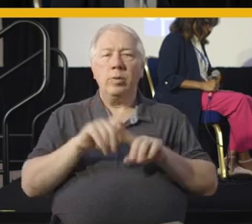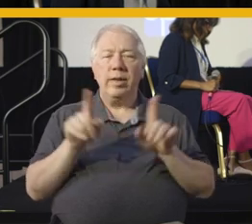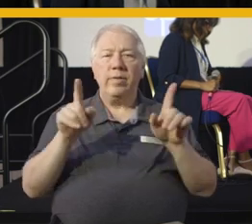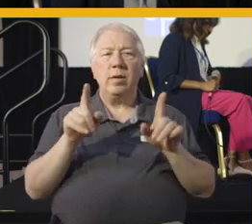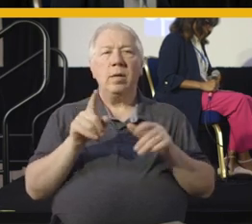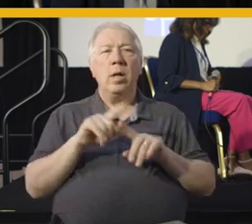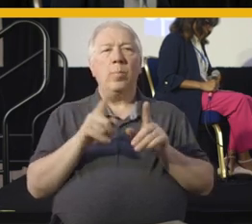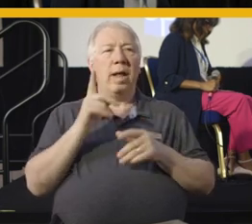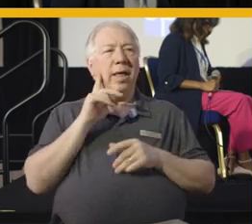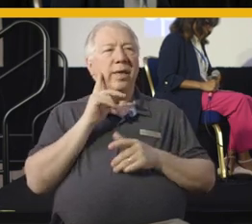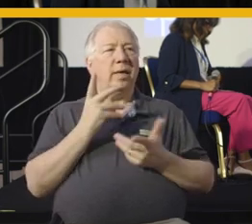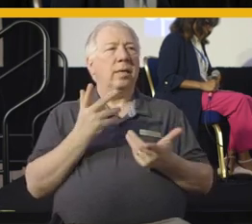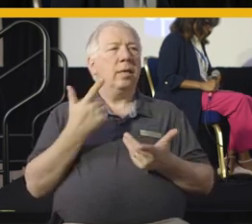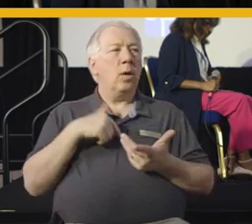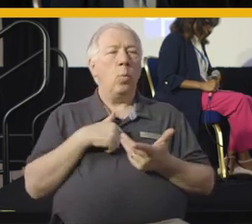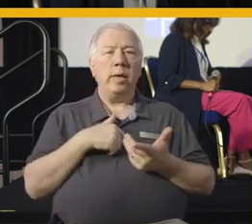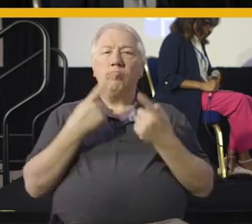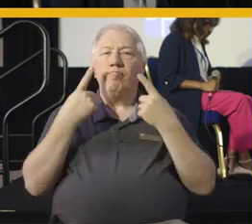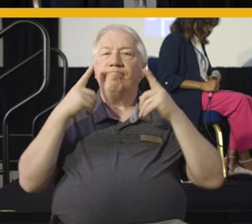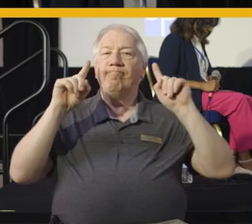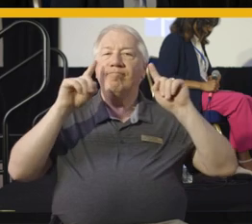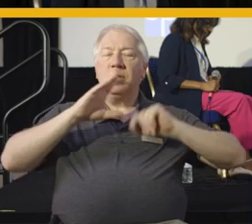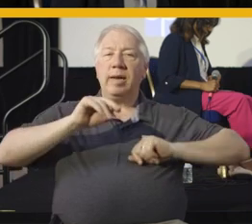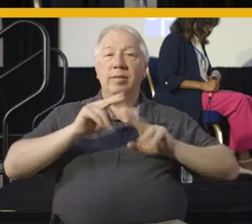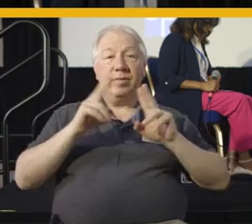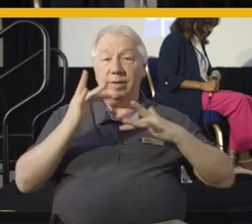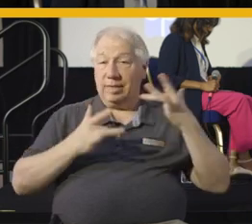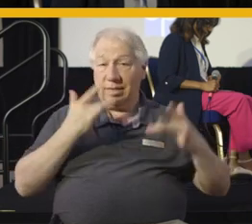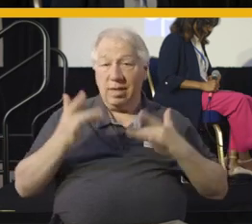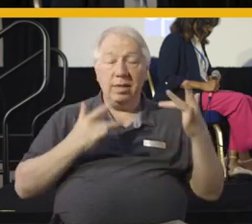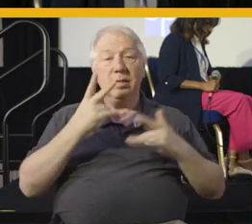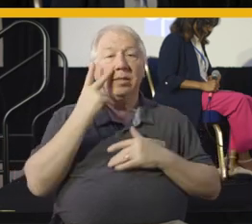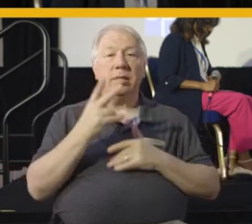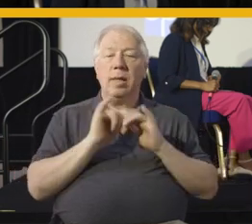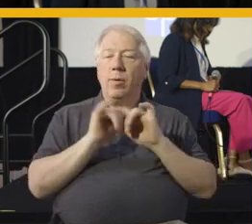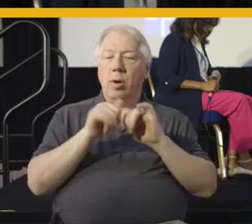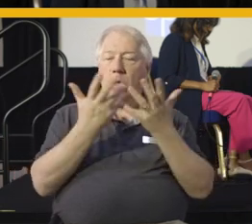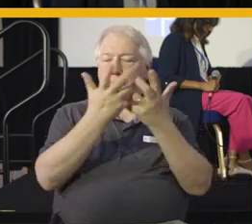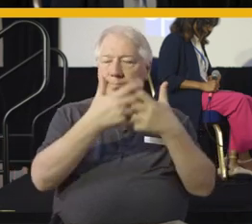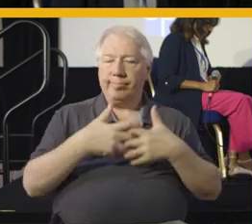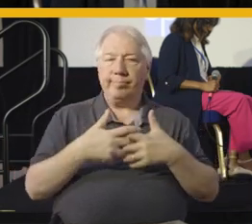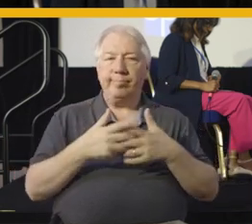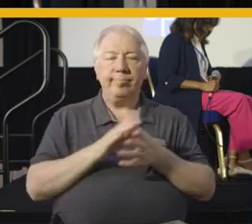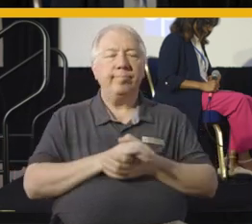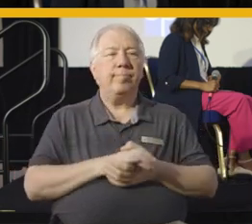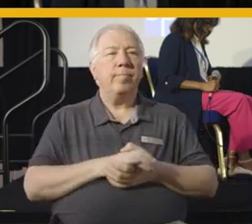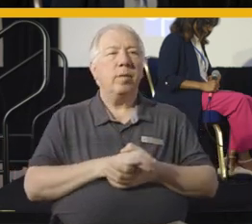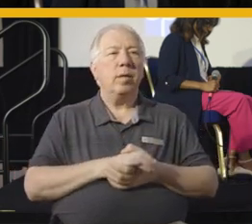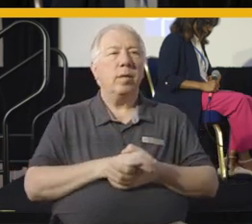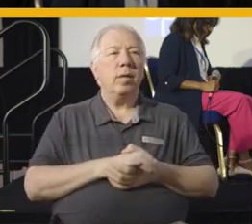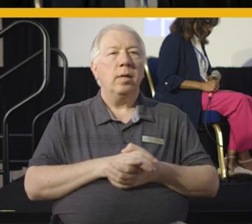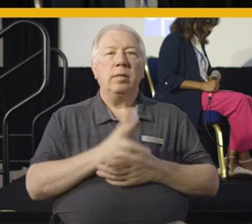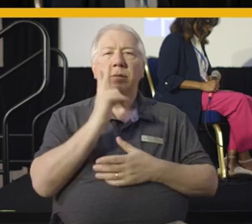also, I think we pulled it off, and it's really exciting to see how it all came together and